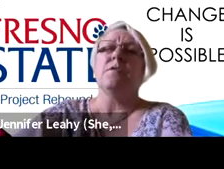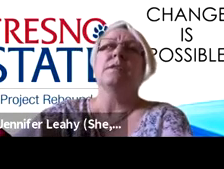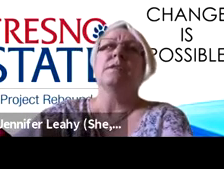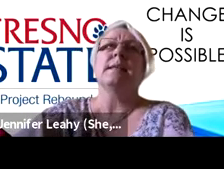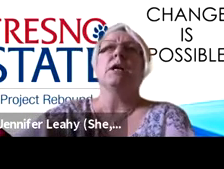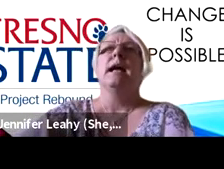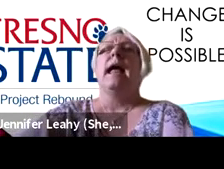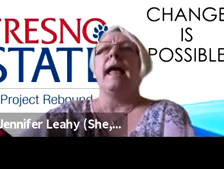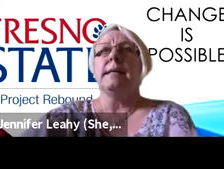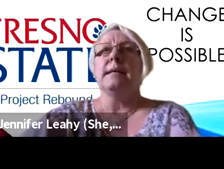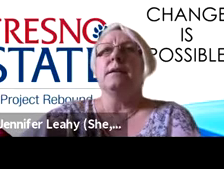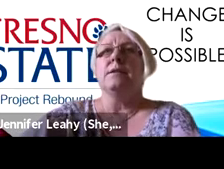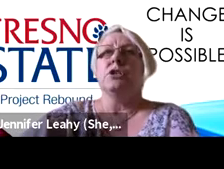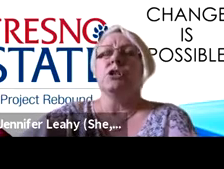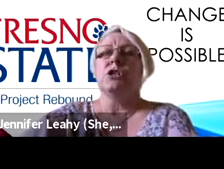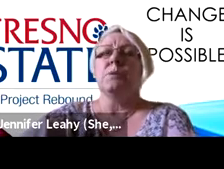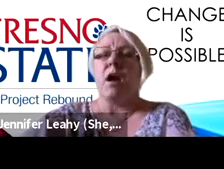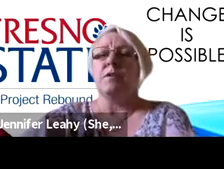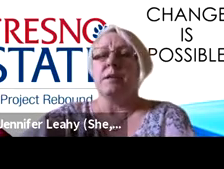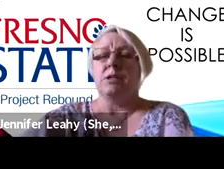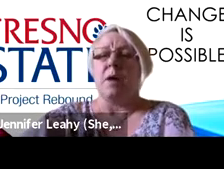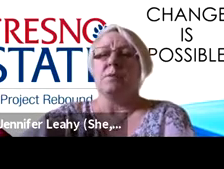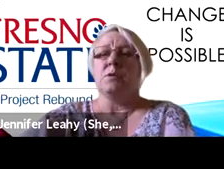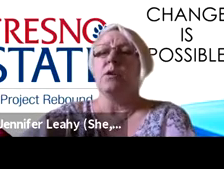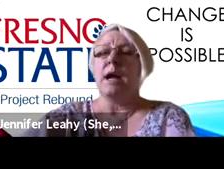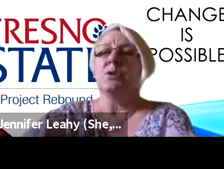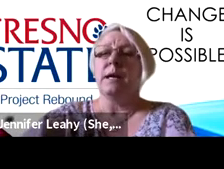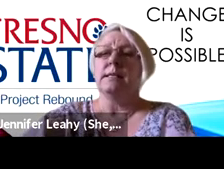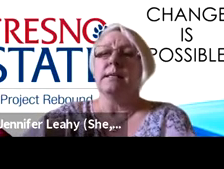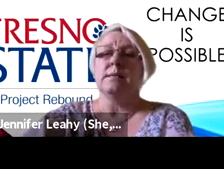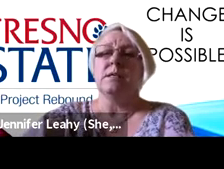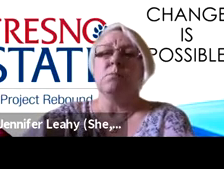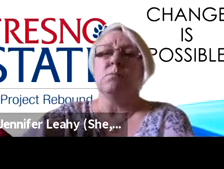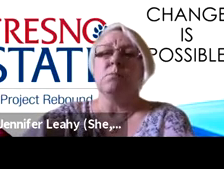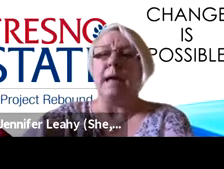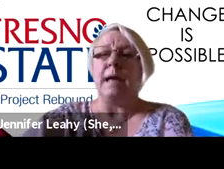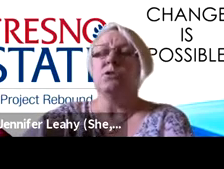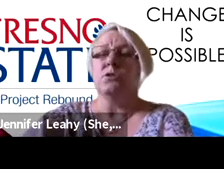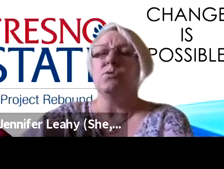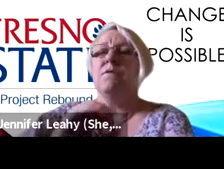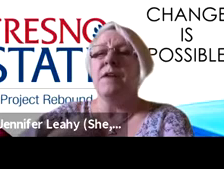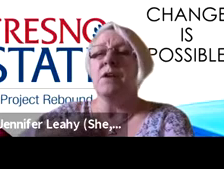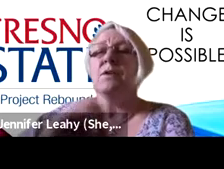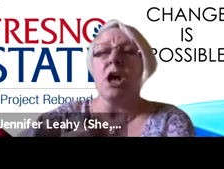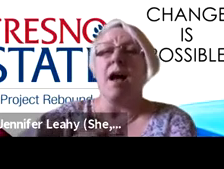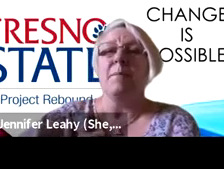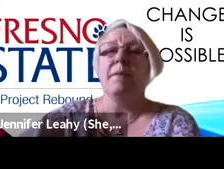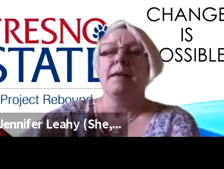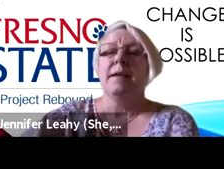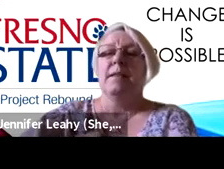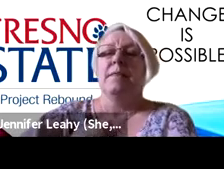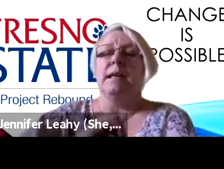internship there for the summer, and at the end of the internship, they offered him a job. So when he graduates, he's moving right into the very